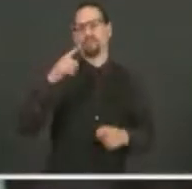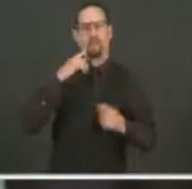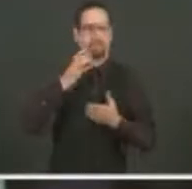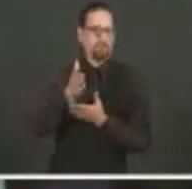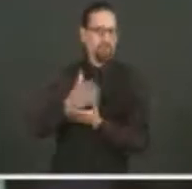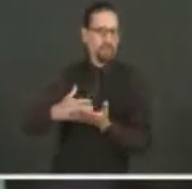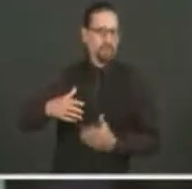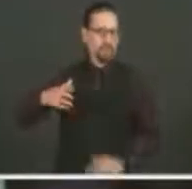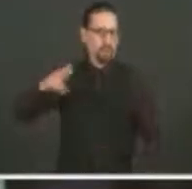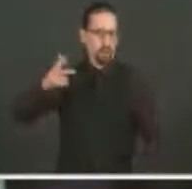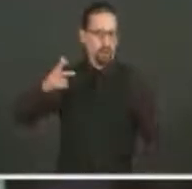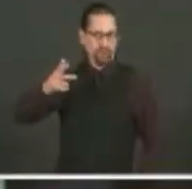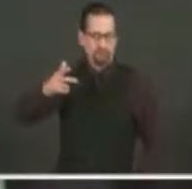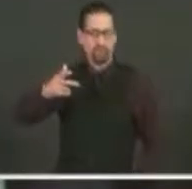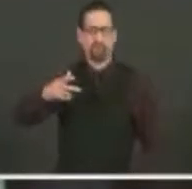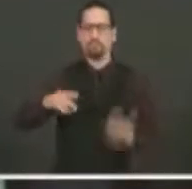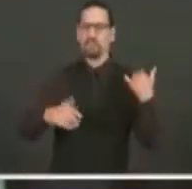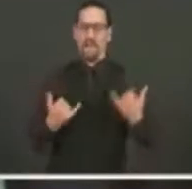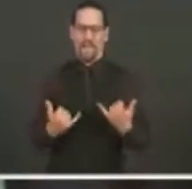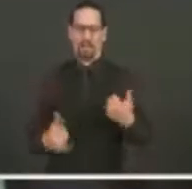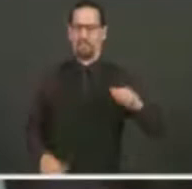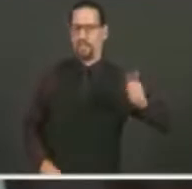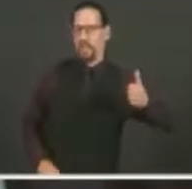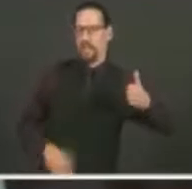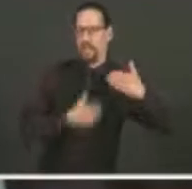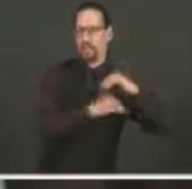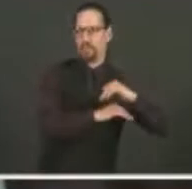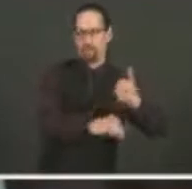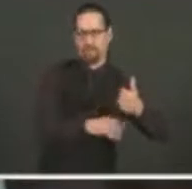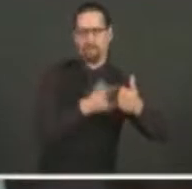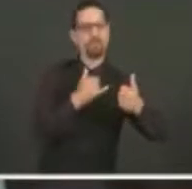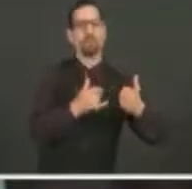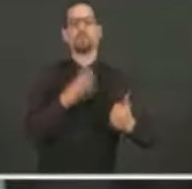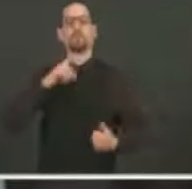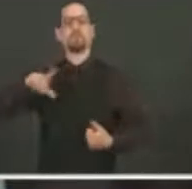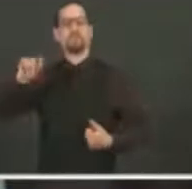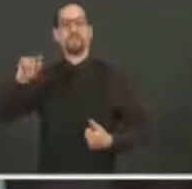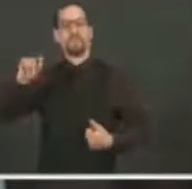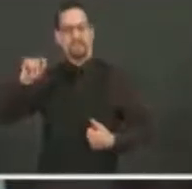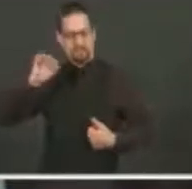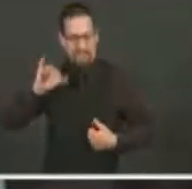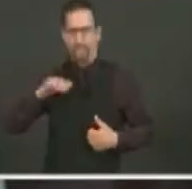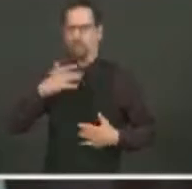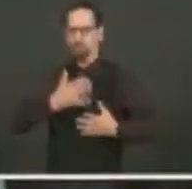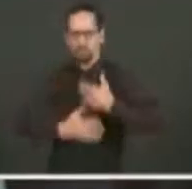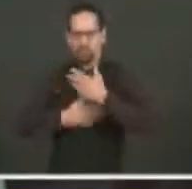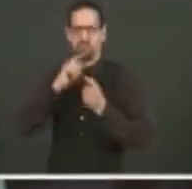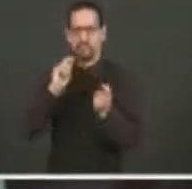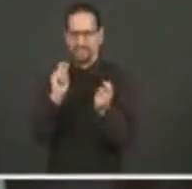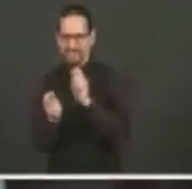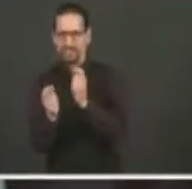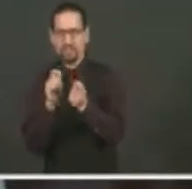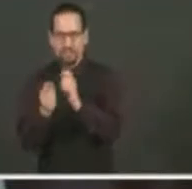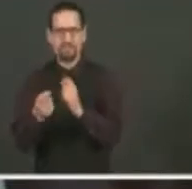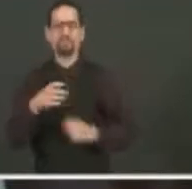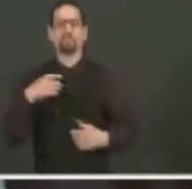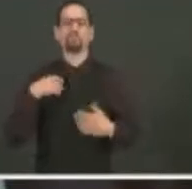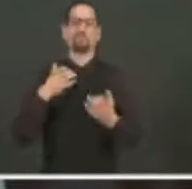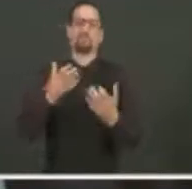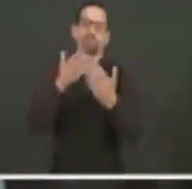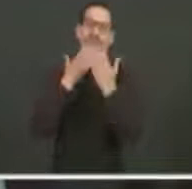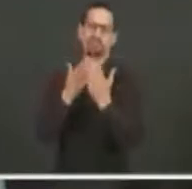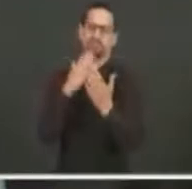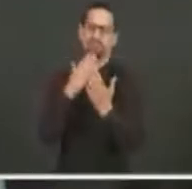is going to go from stable groups of 10 to stable groups of 20. First of all, hats off to the child care providers. You're doing